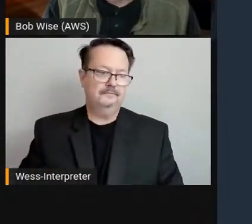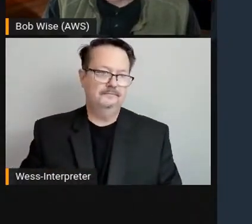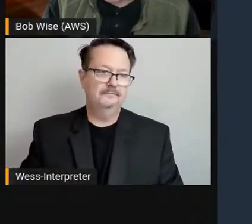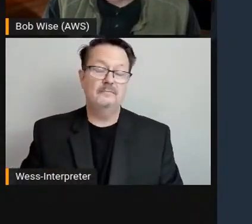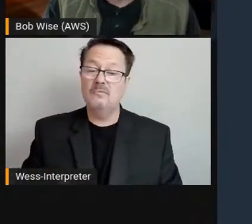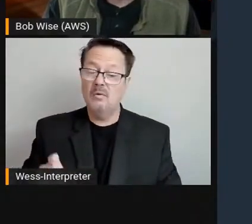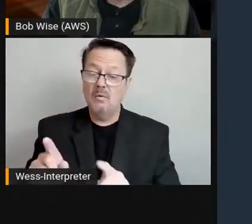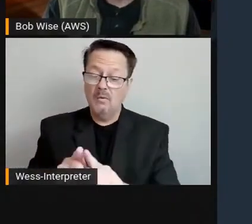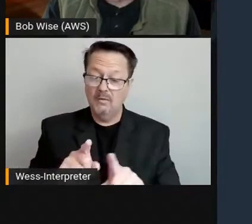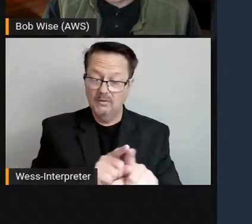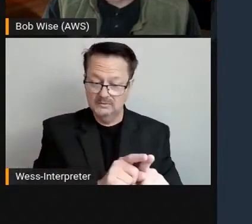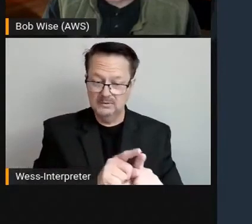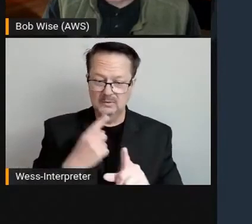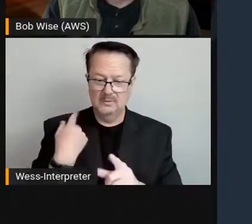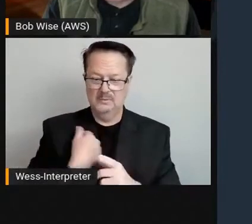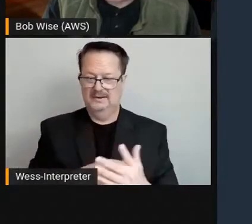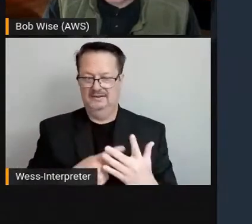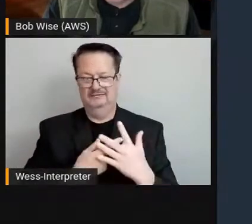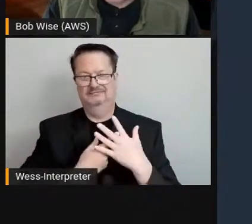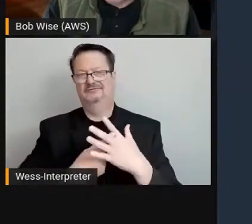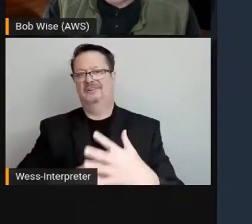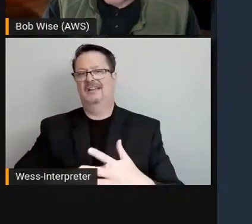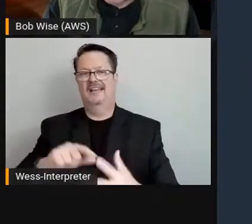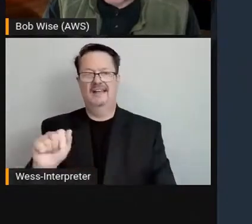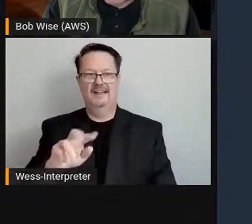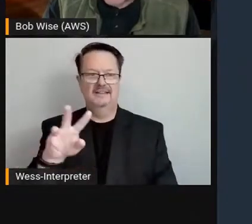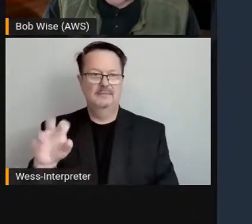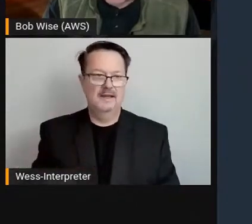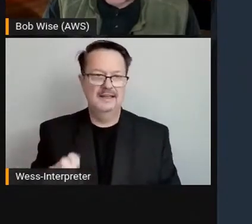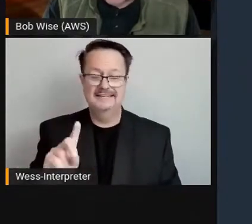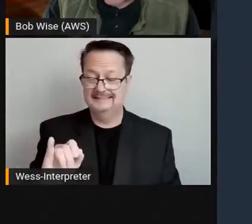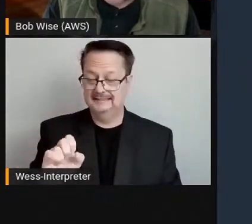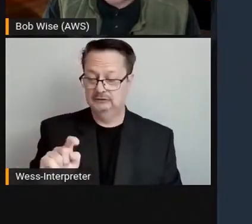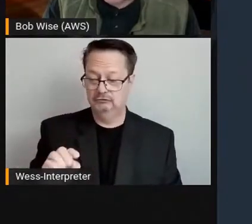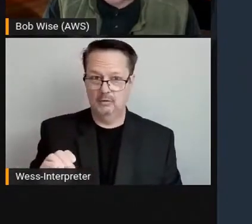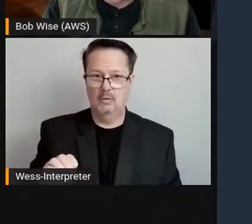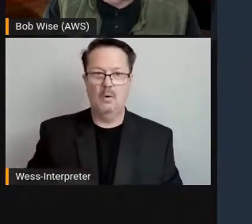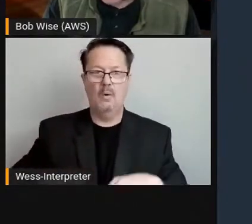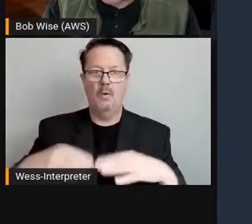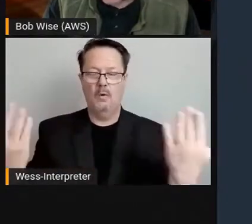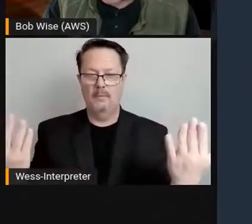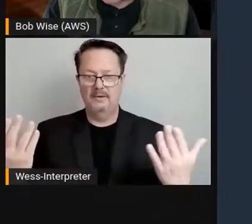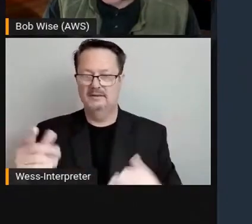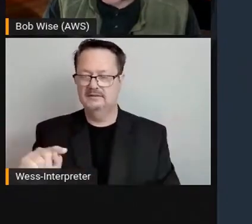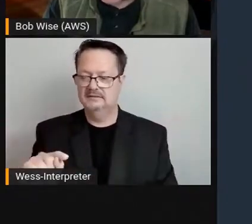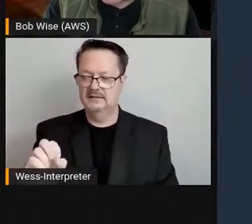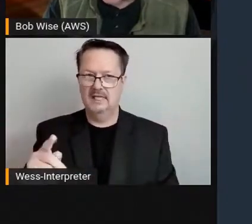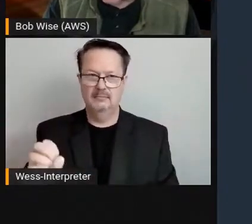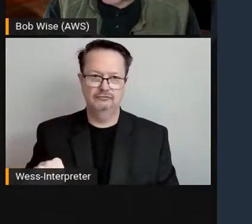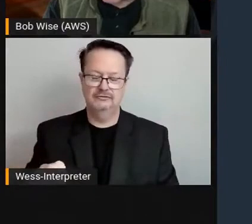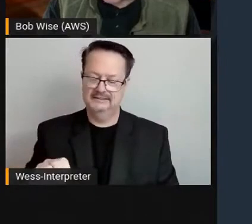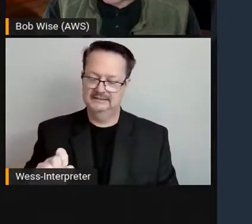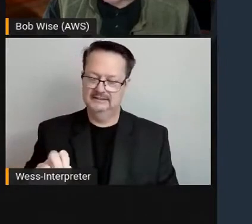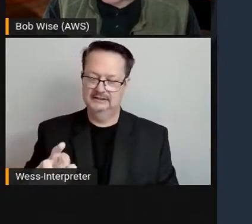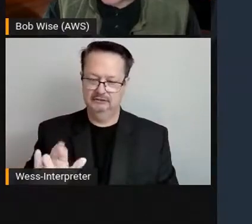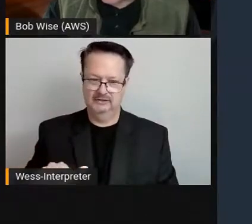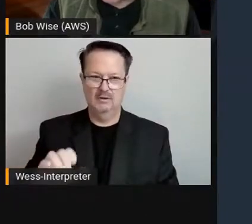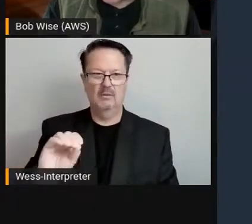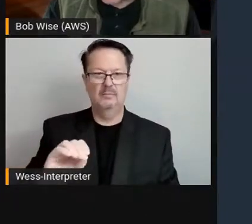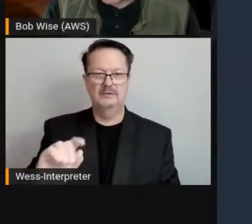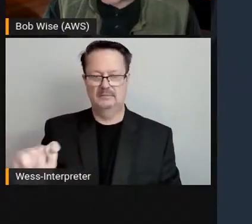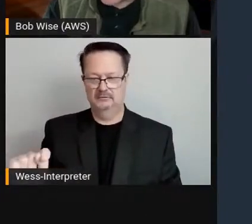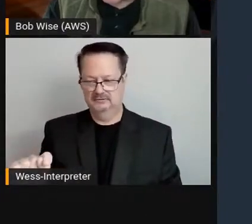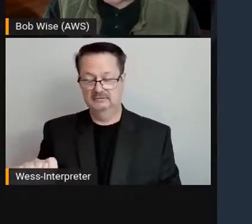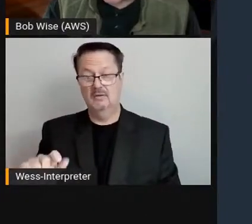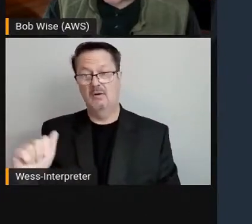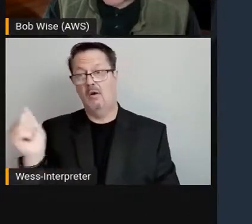We also launched the AWS distro for Open Telemetry as a open source distro of Open Telemetry. All of the enhancements